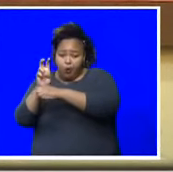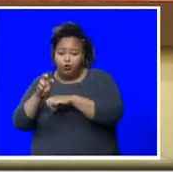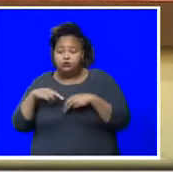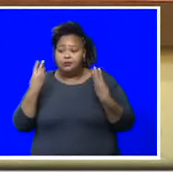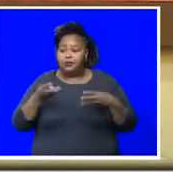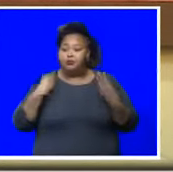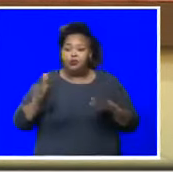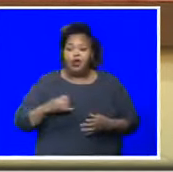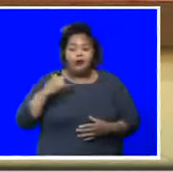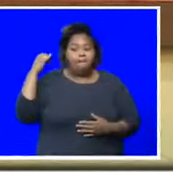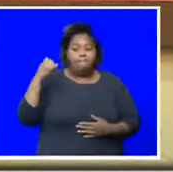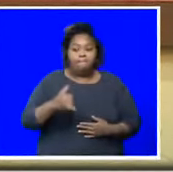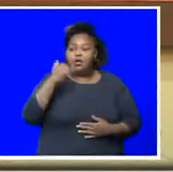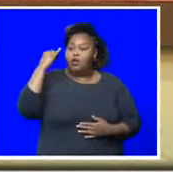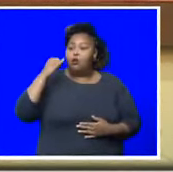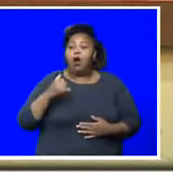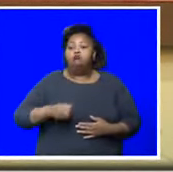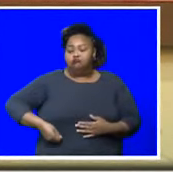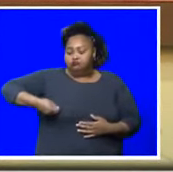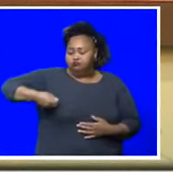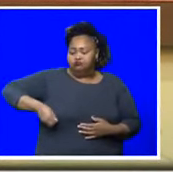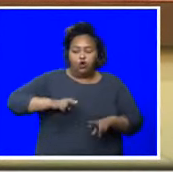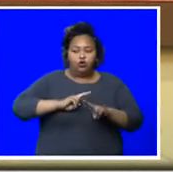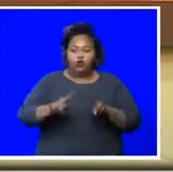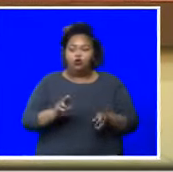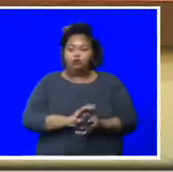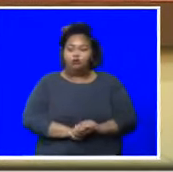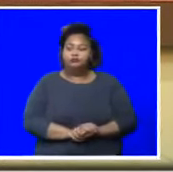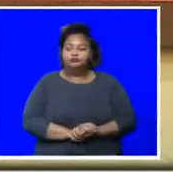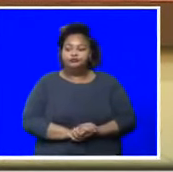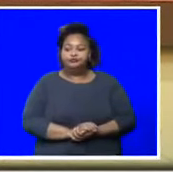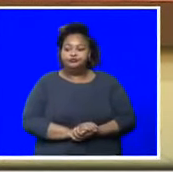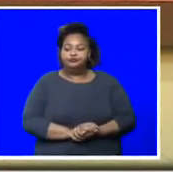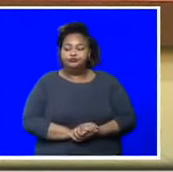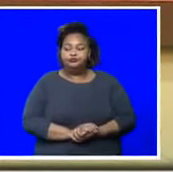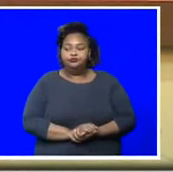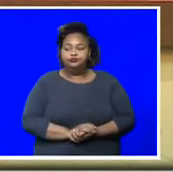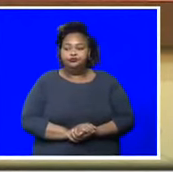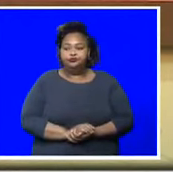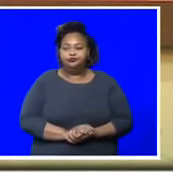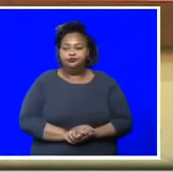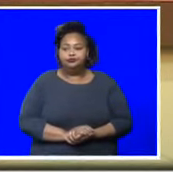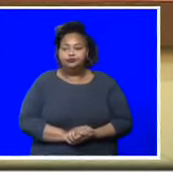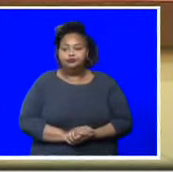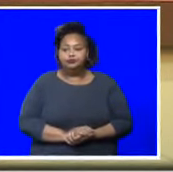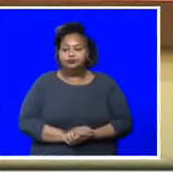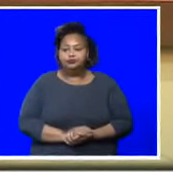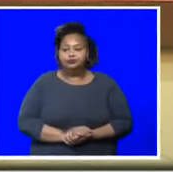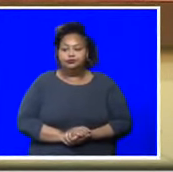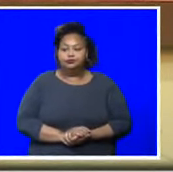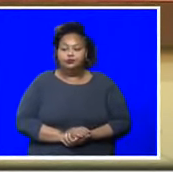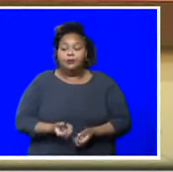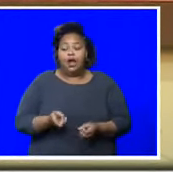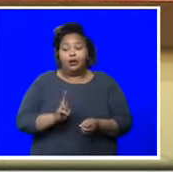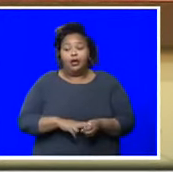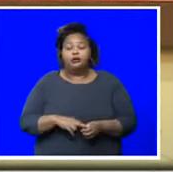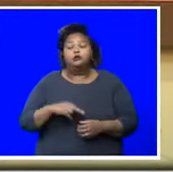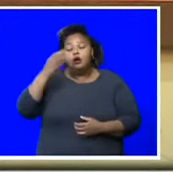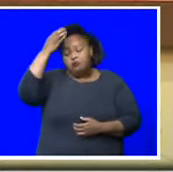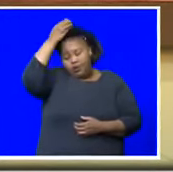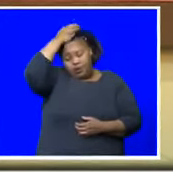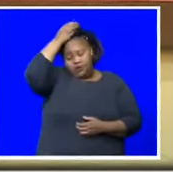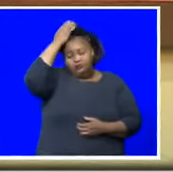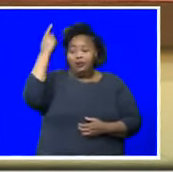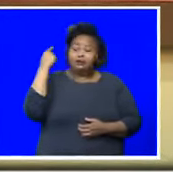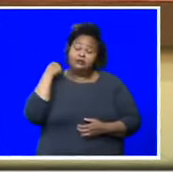nalabo nebantu labanga noma labagulako njengabo laba besesibhedlela. Kuphatamiseke nabo bonesi emsebenzini